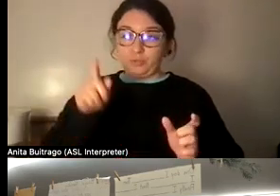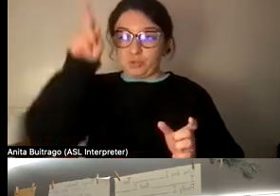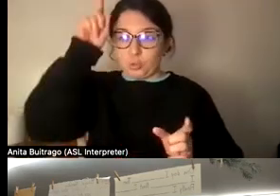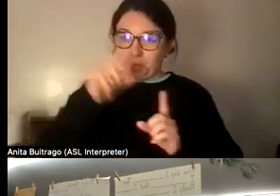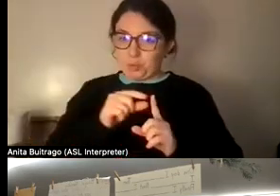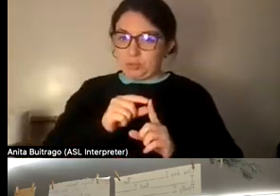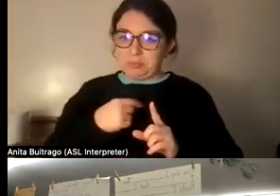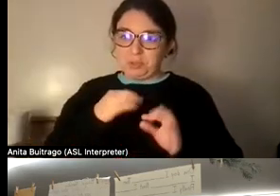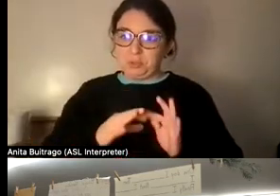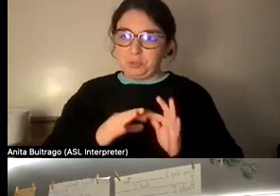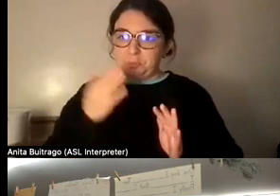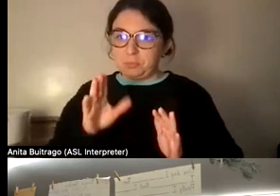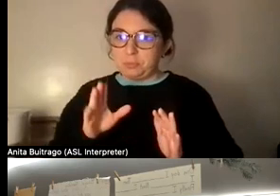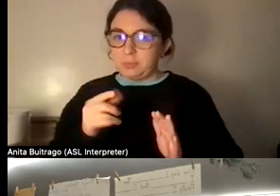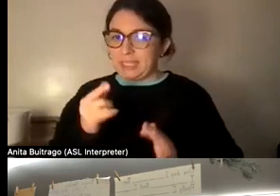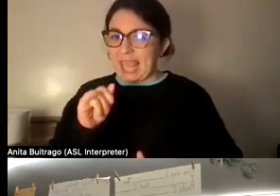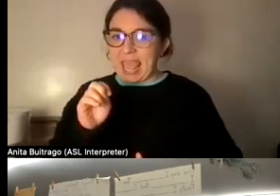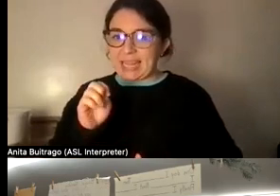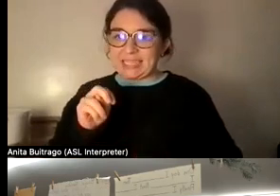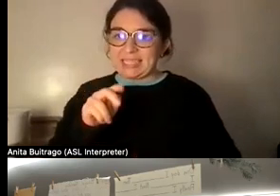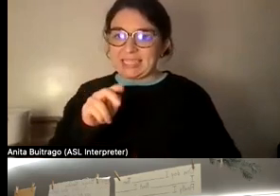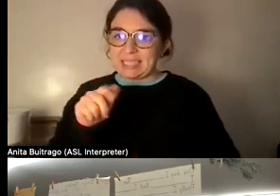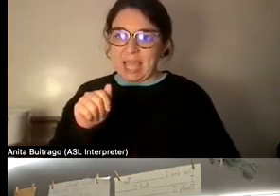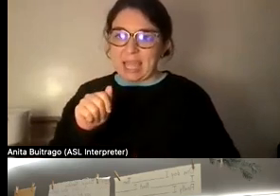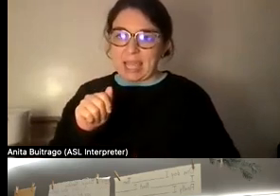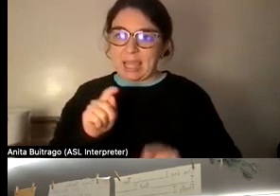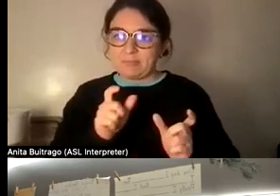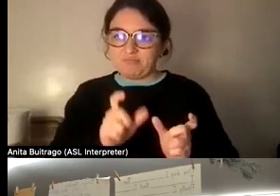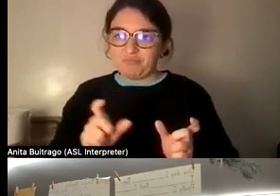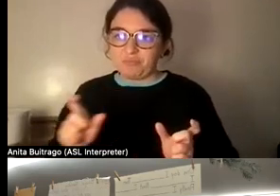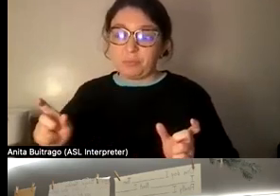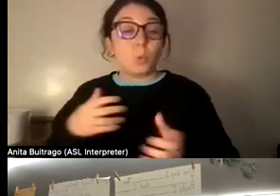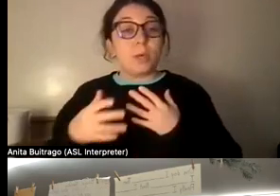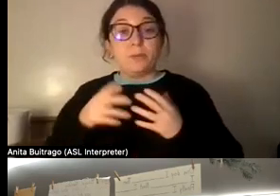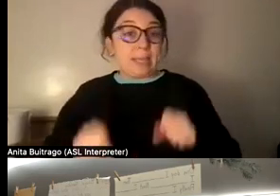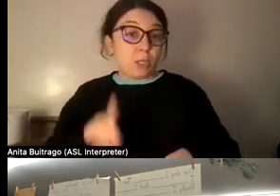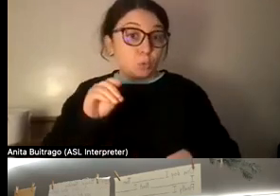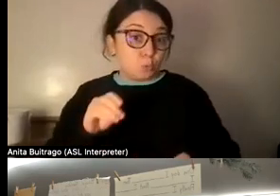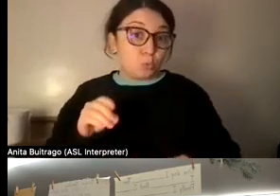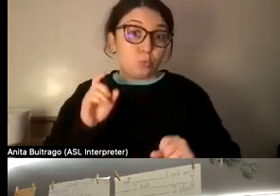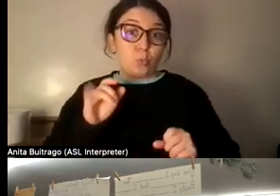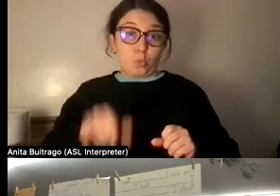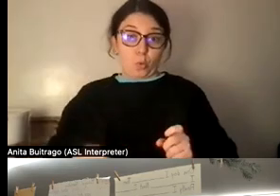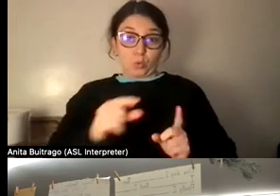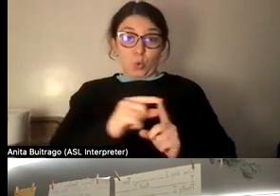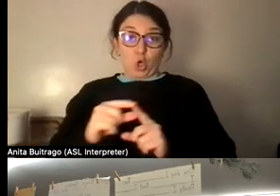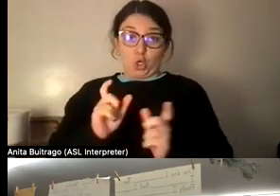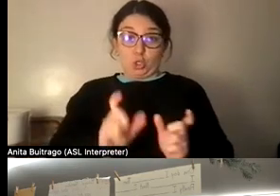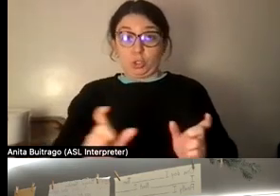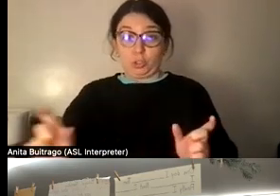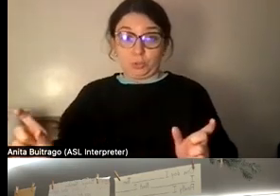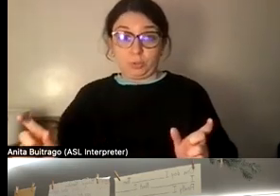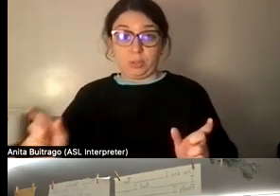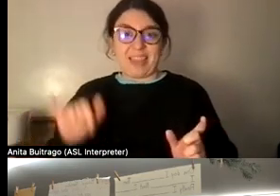Gänse. Like saying it, singing it, like whatever you can do with those words, they're the